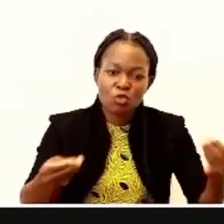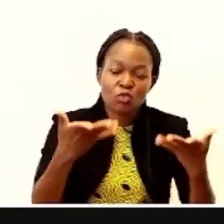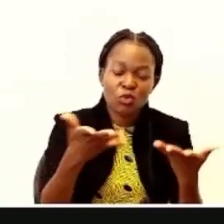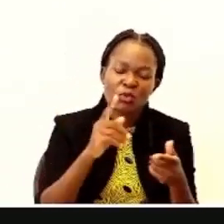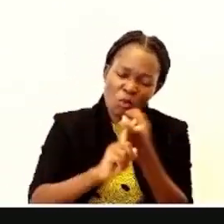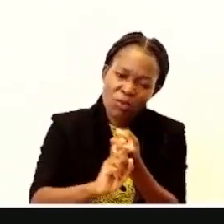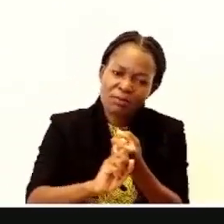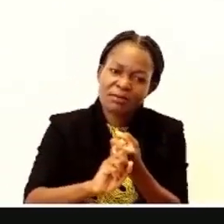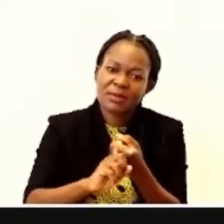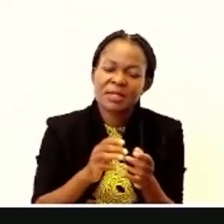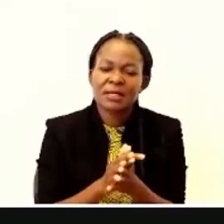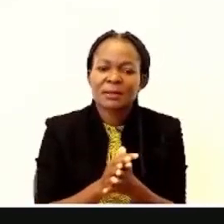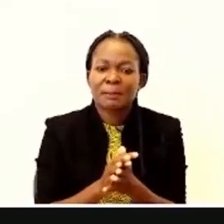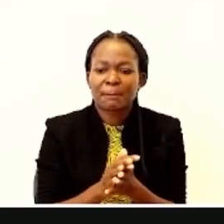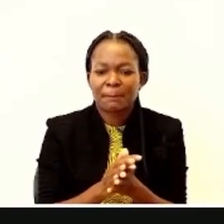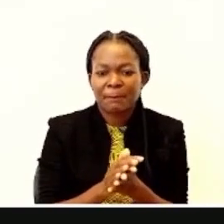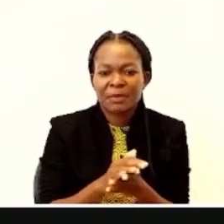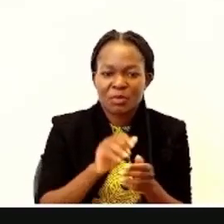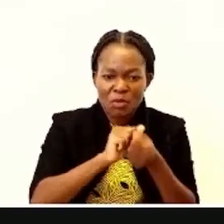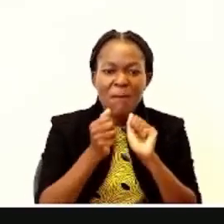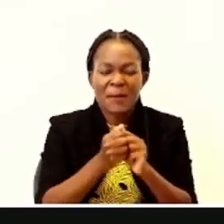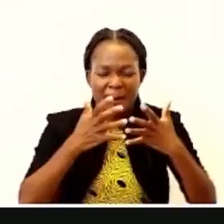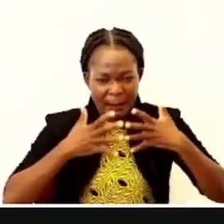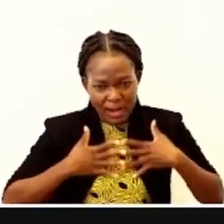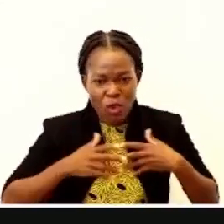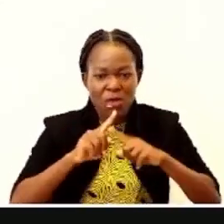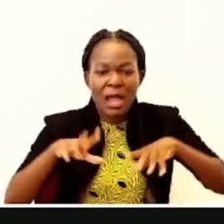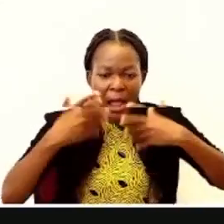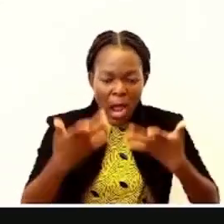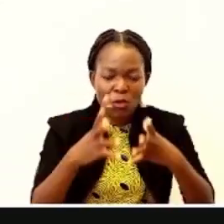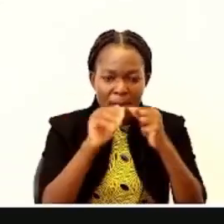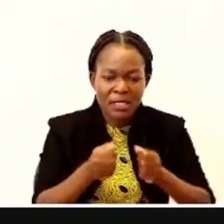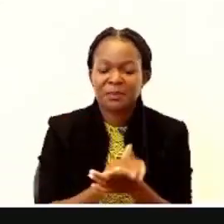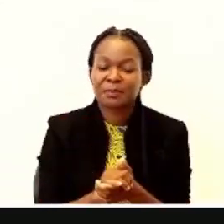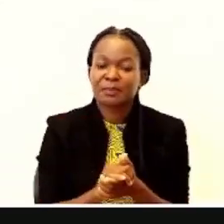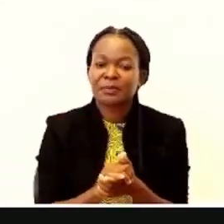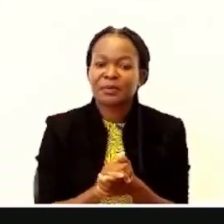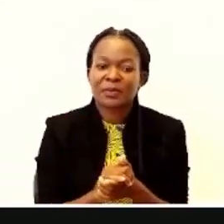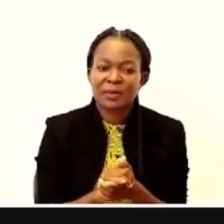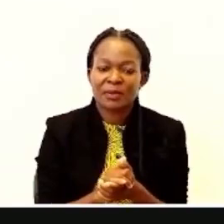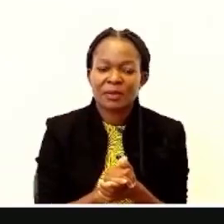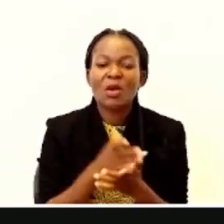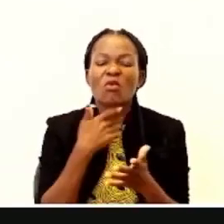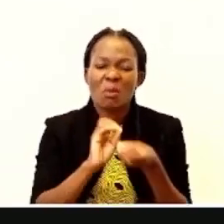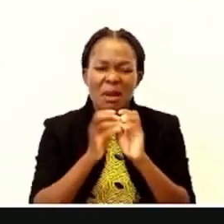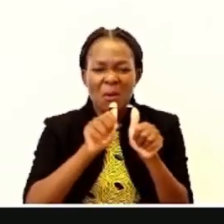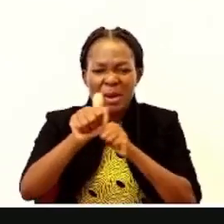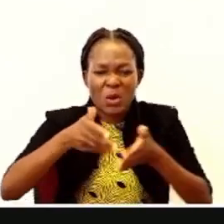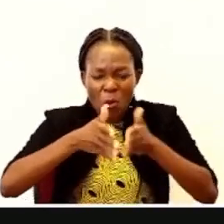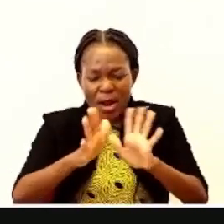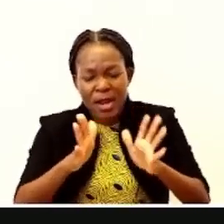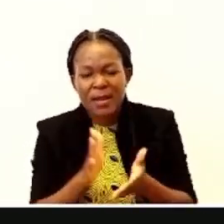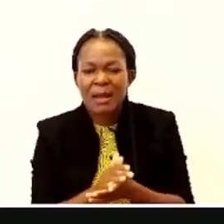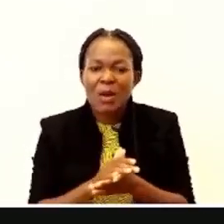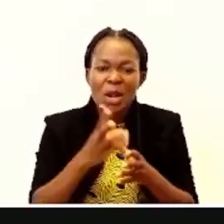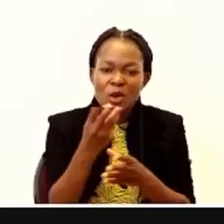based on a trajectory that offers an alternative economic model. Measuring our way of measuring